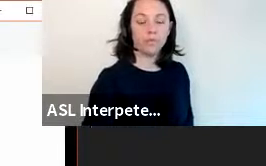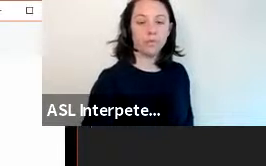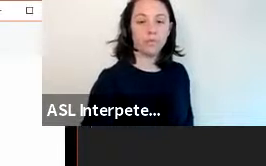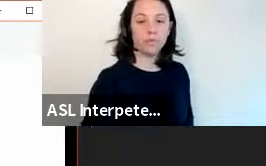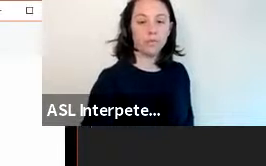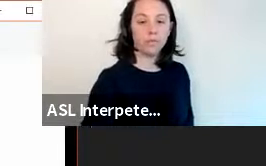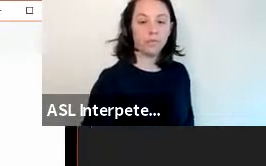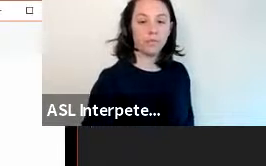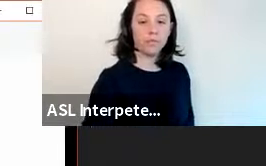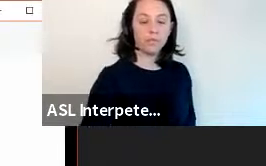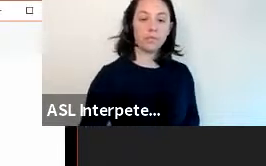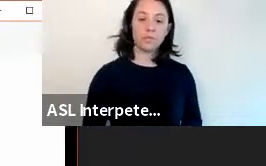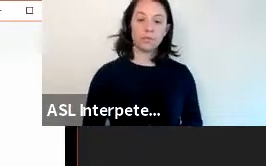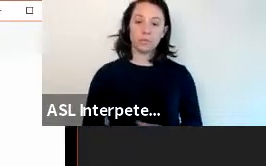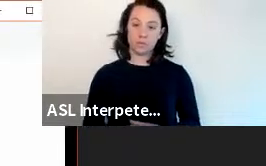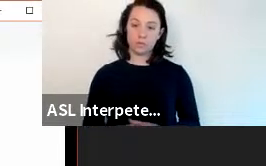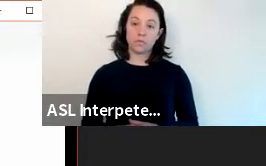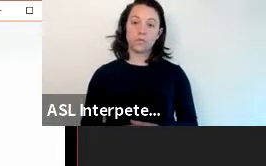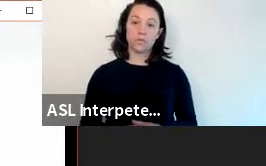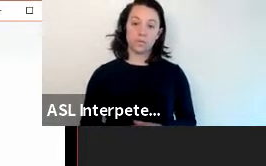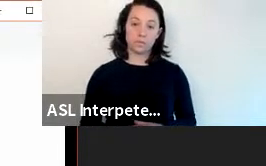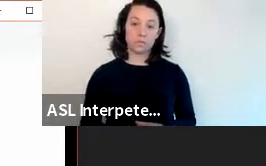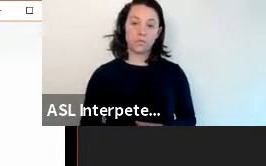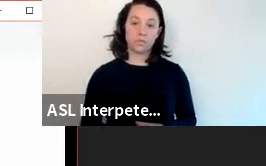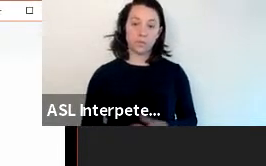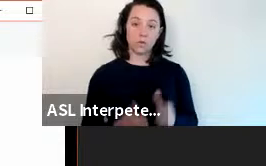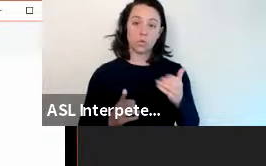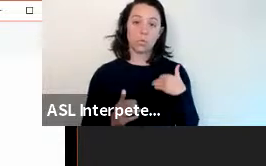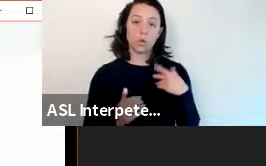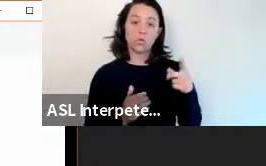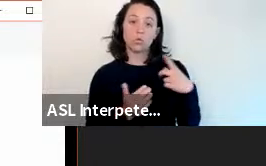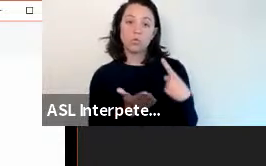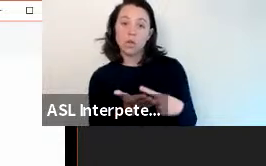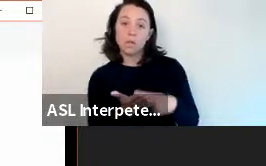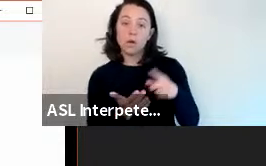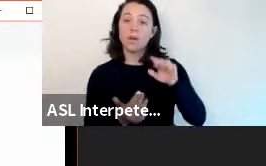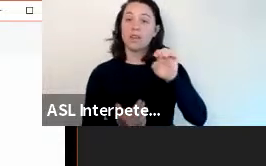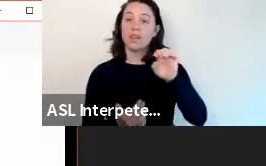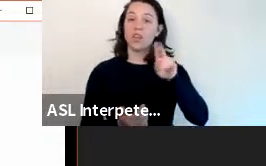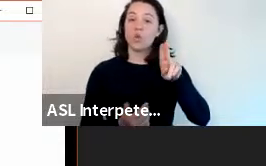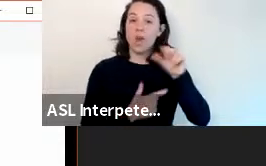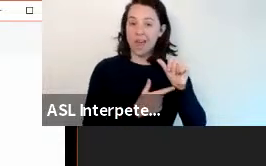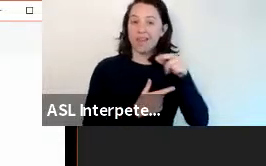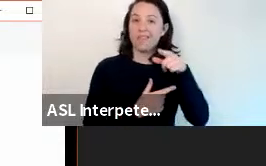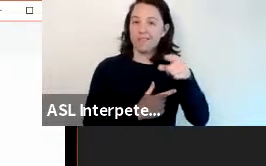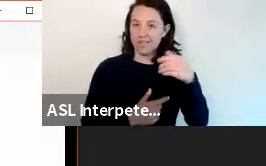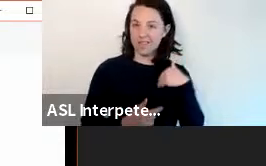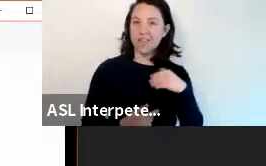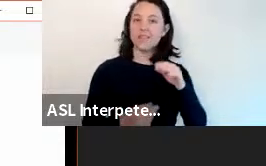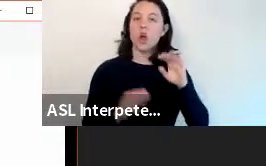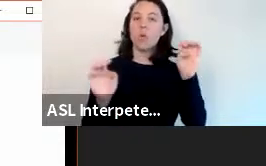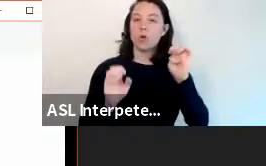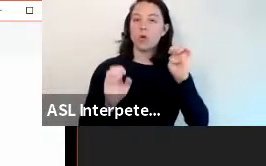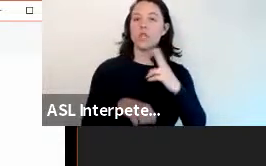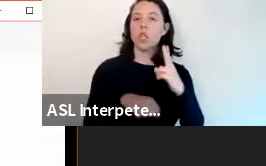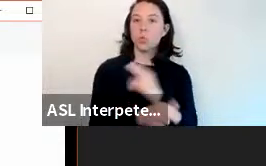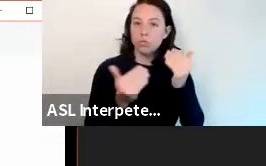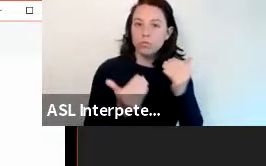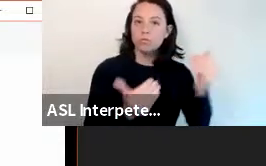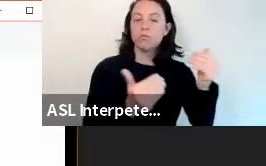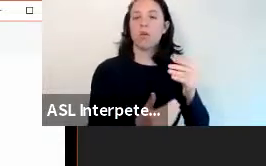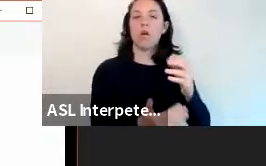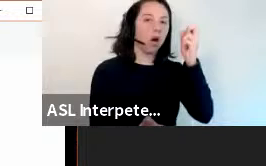To speak a little about the EUA, emergency use authorization, what we learned from